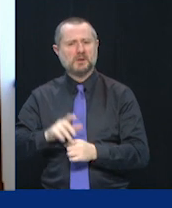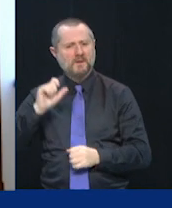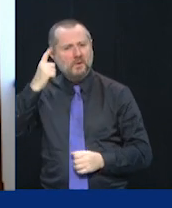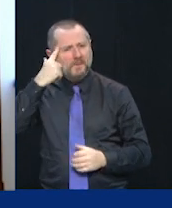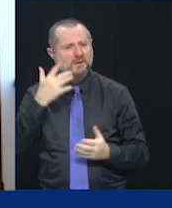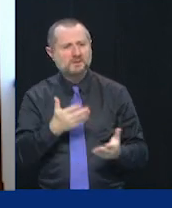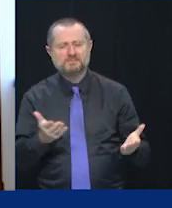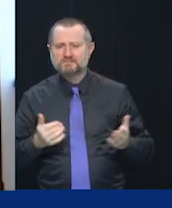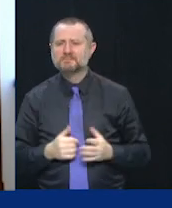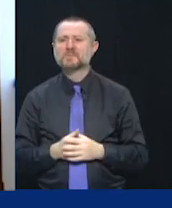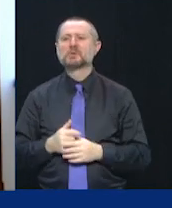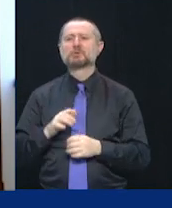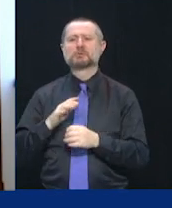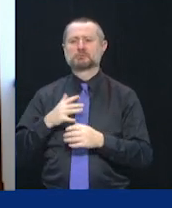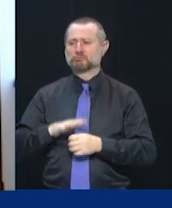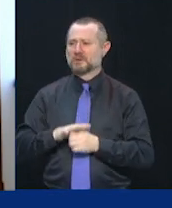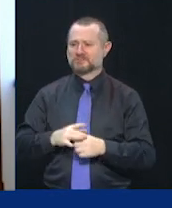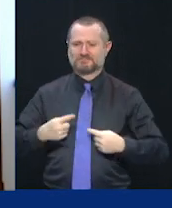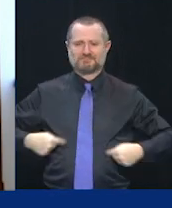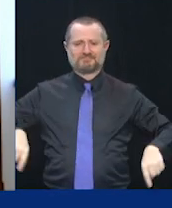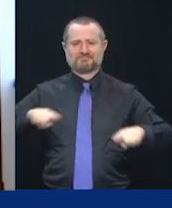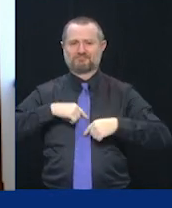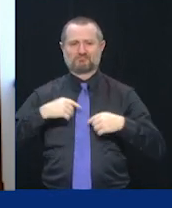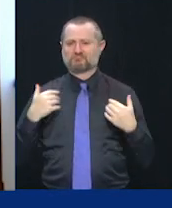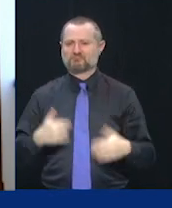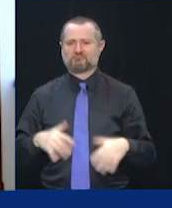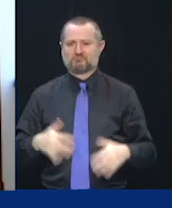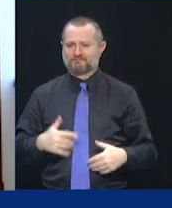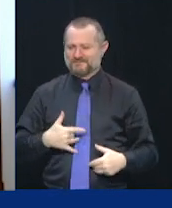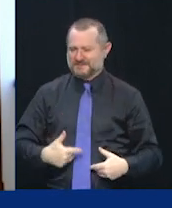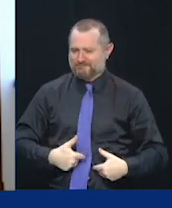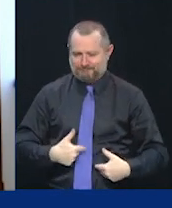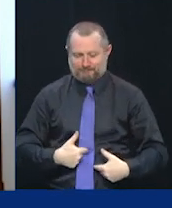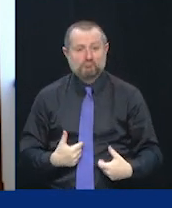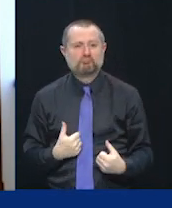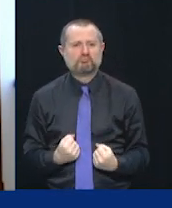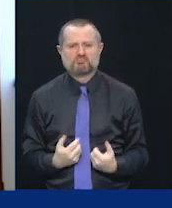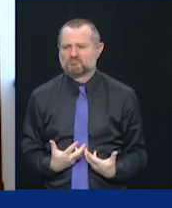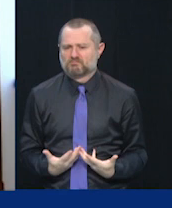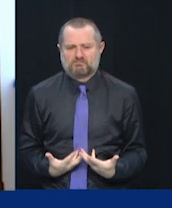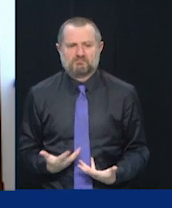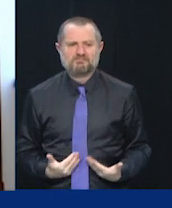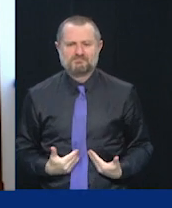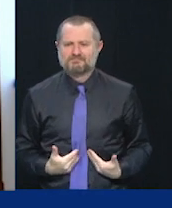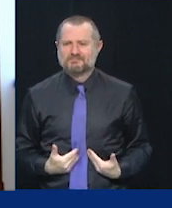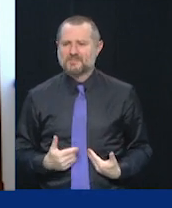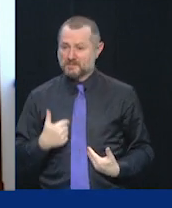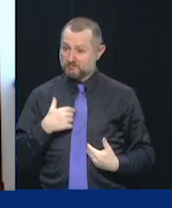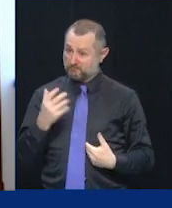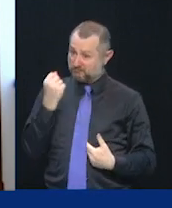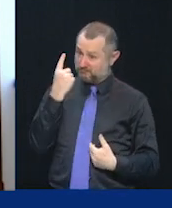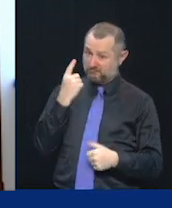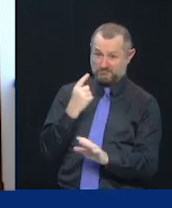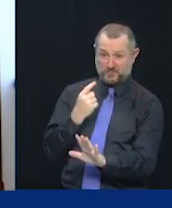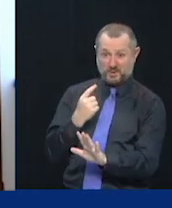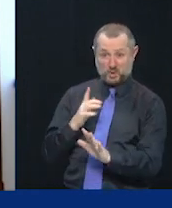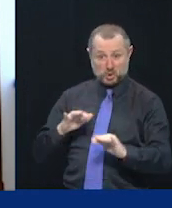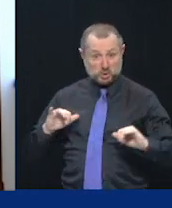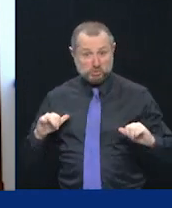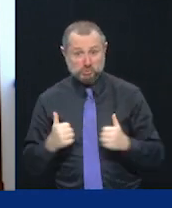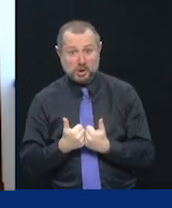our individual strength to the core. But you got to see what people were made of.